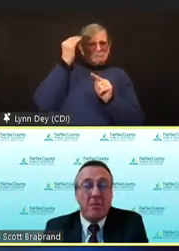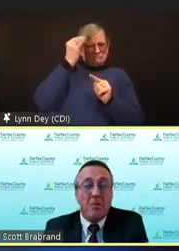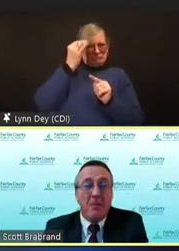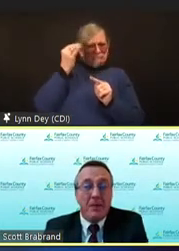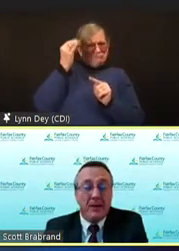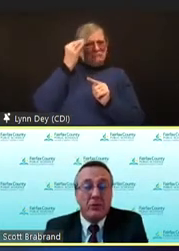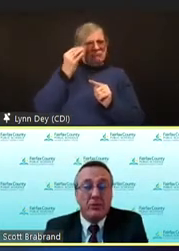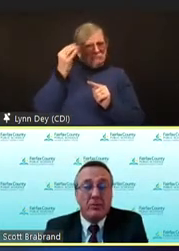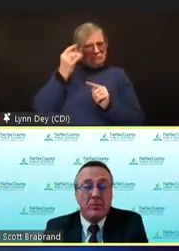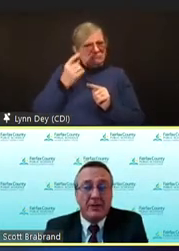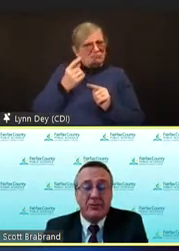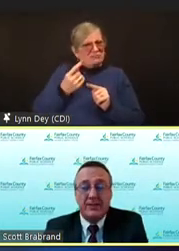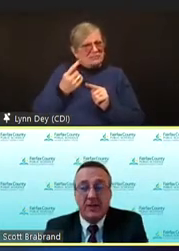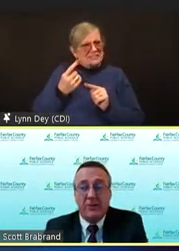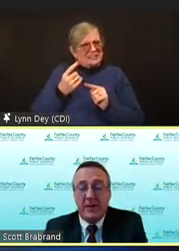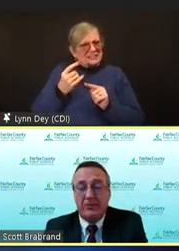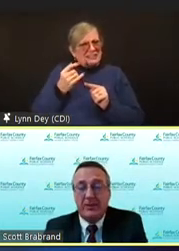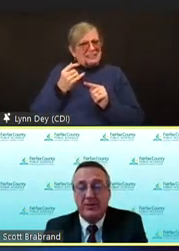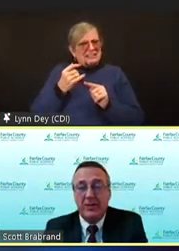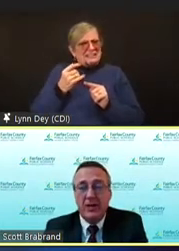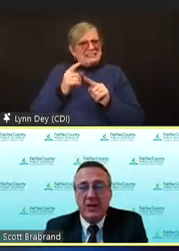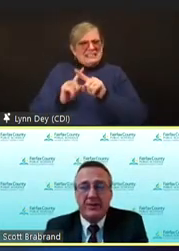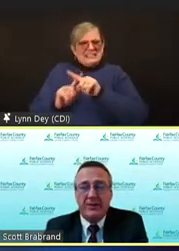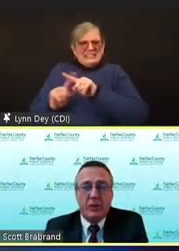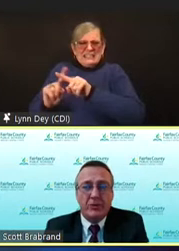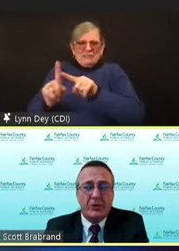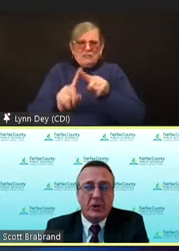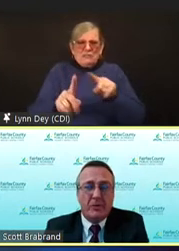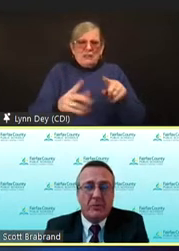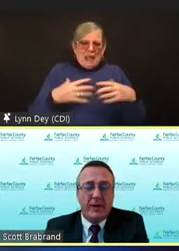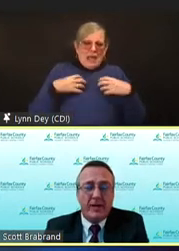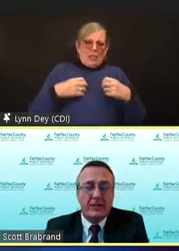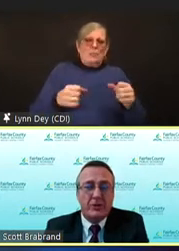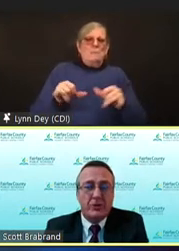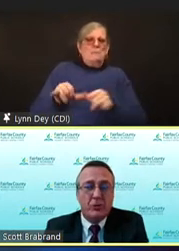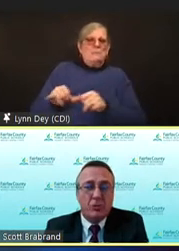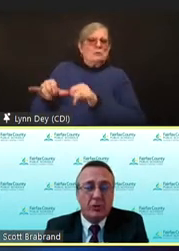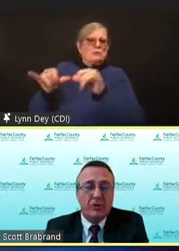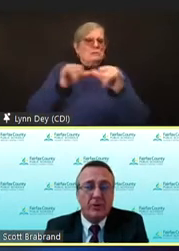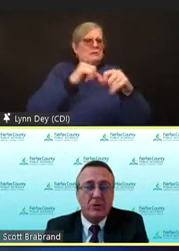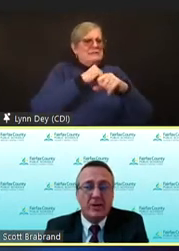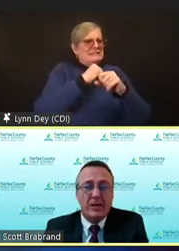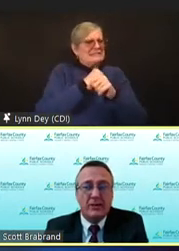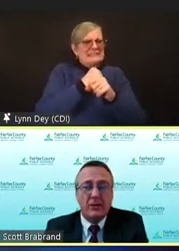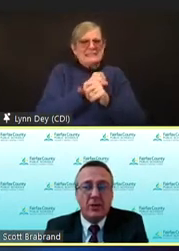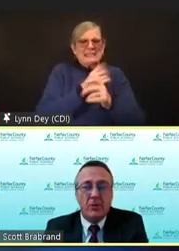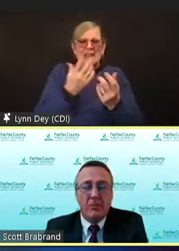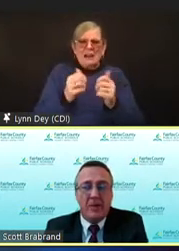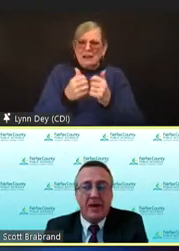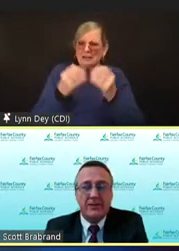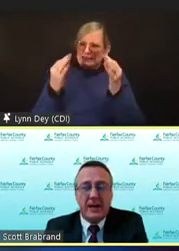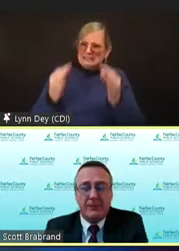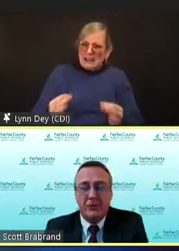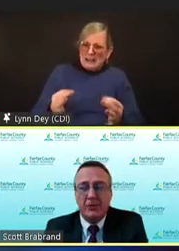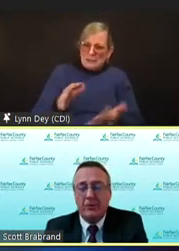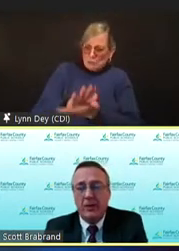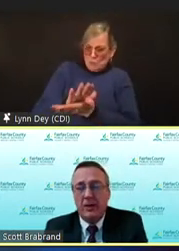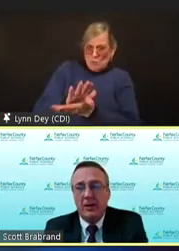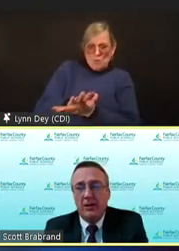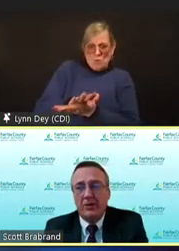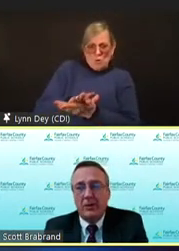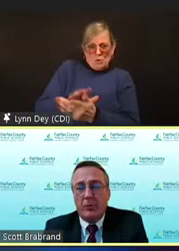varying medical metrics, health metrics, to help determine when a school or community can go mask